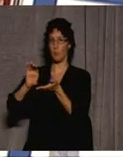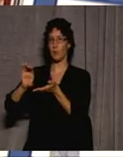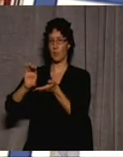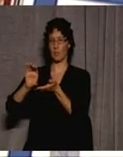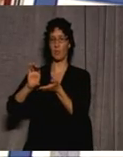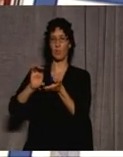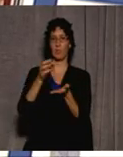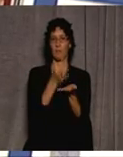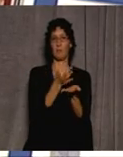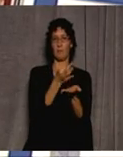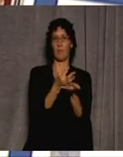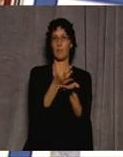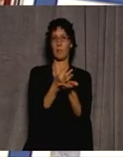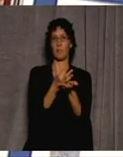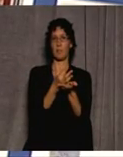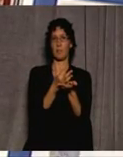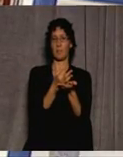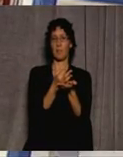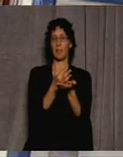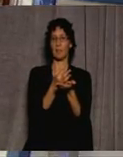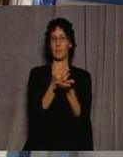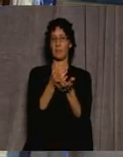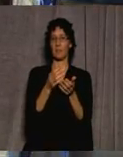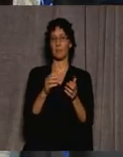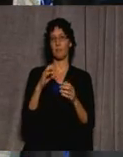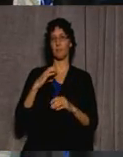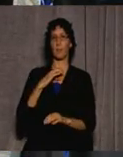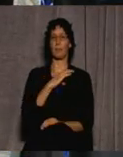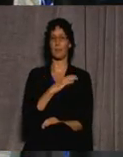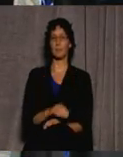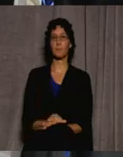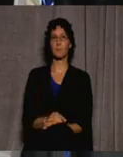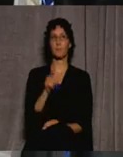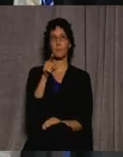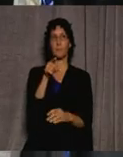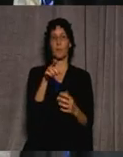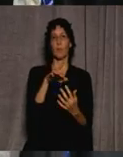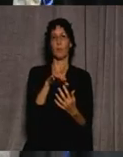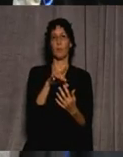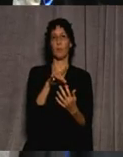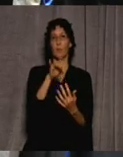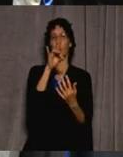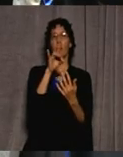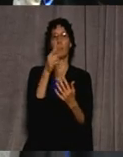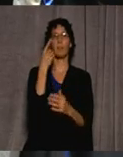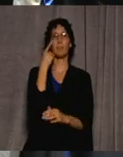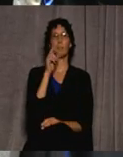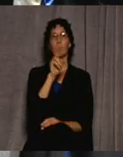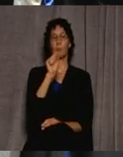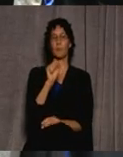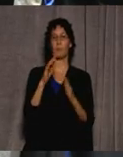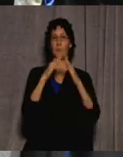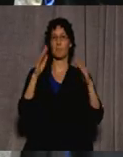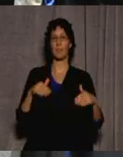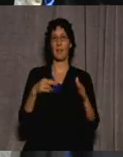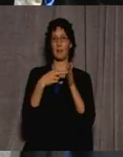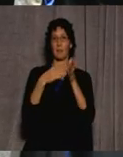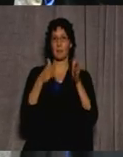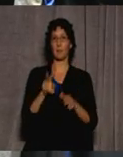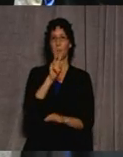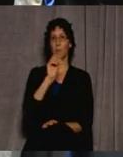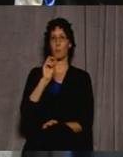Means, Finance and Tax Committee. You were elected to the U.S. House of Representatives in